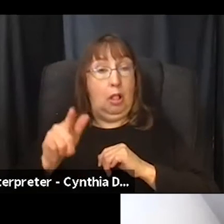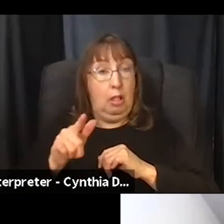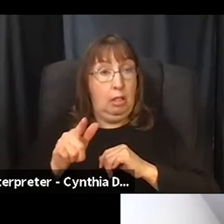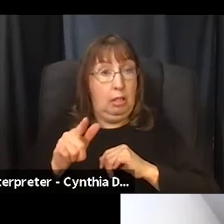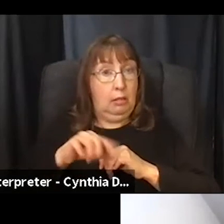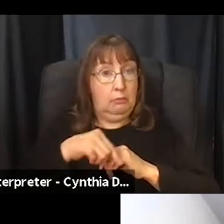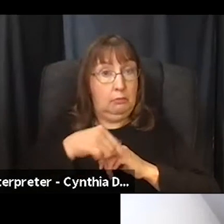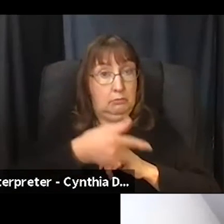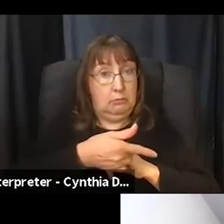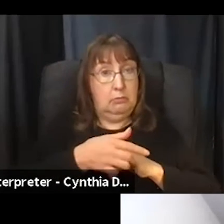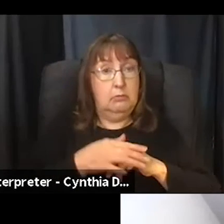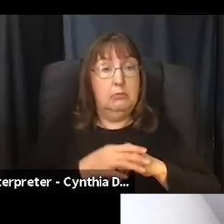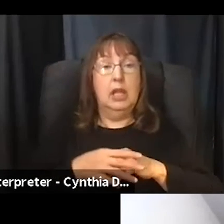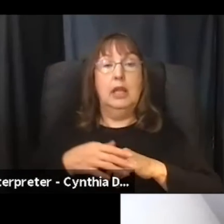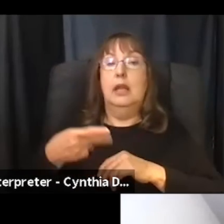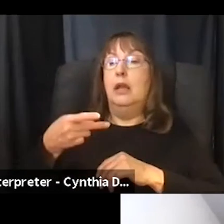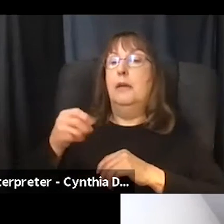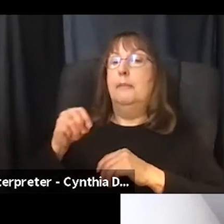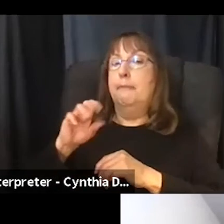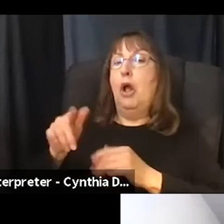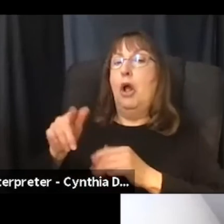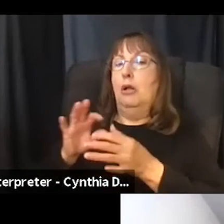Yeah, hopefully my microphone's better now.